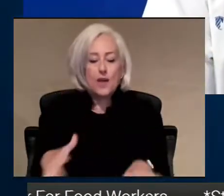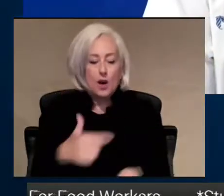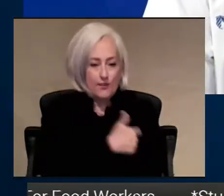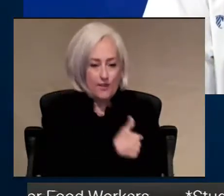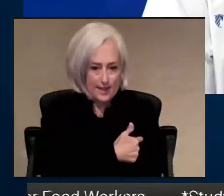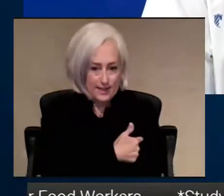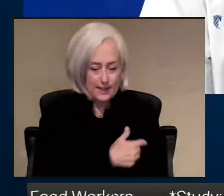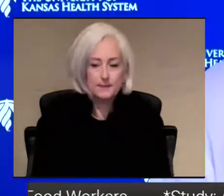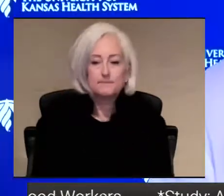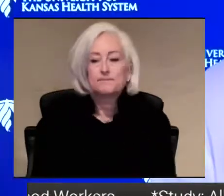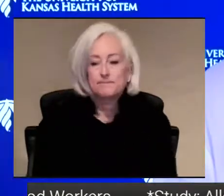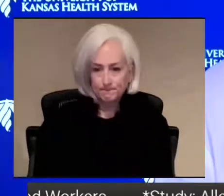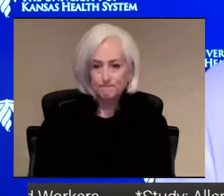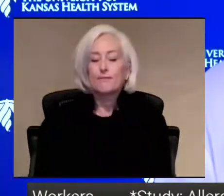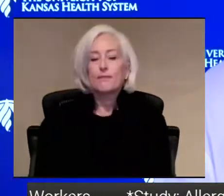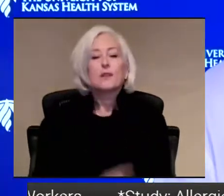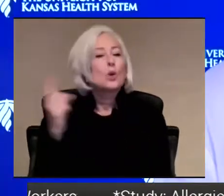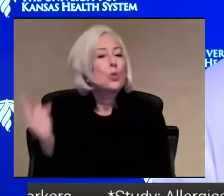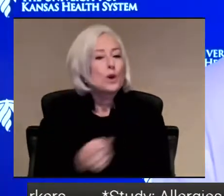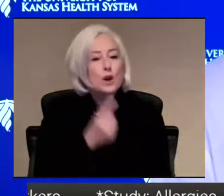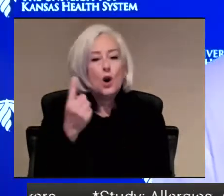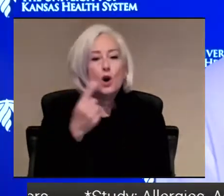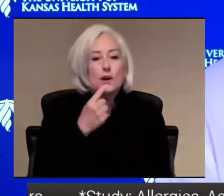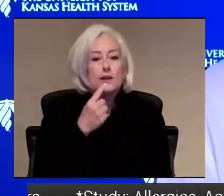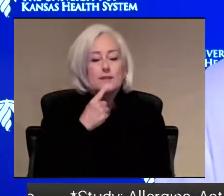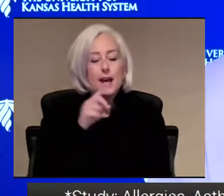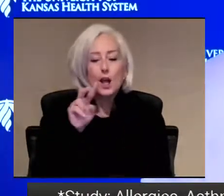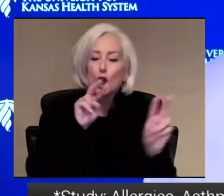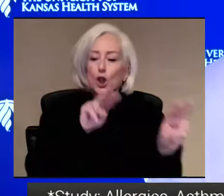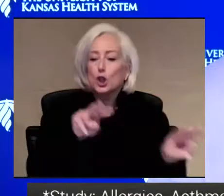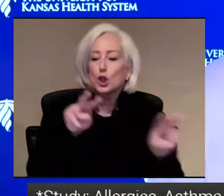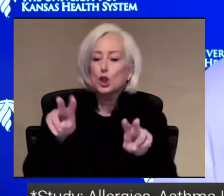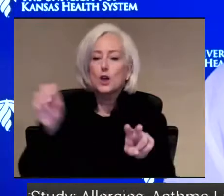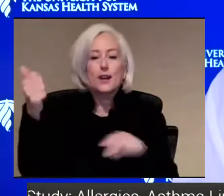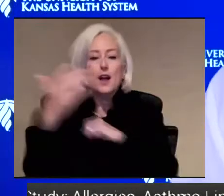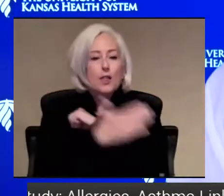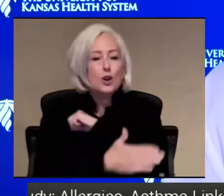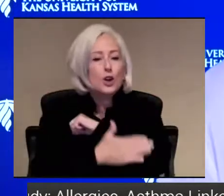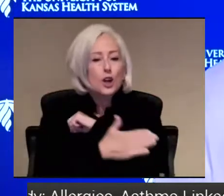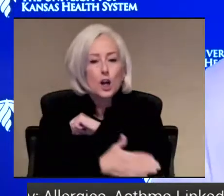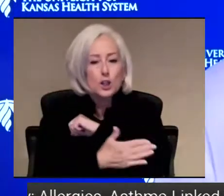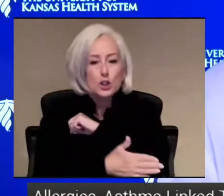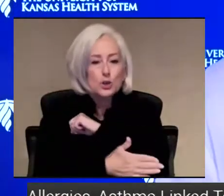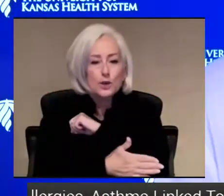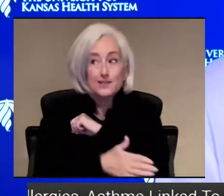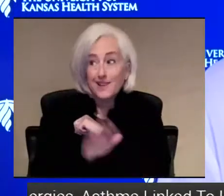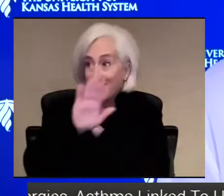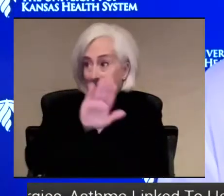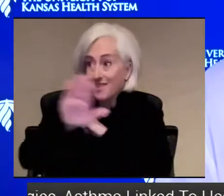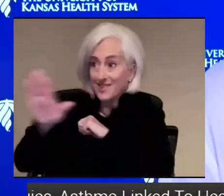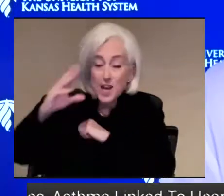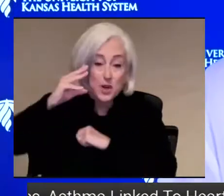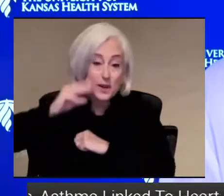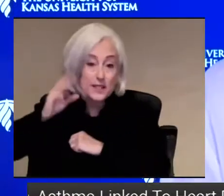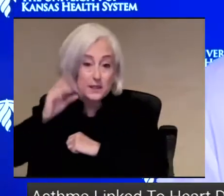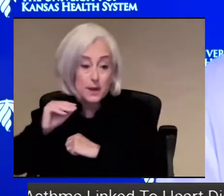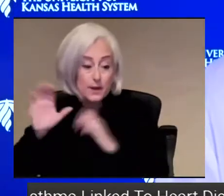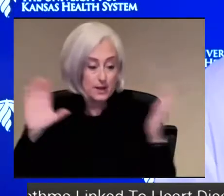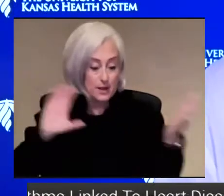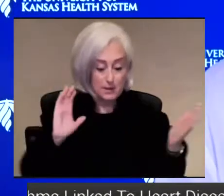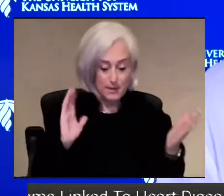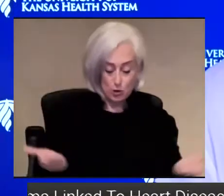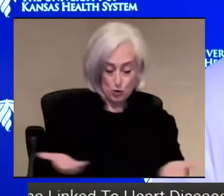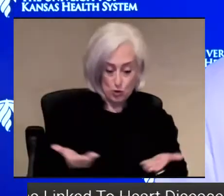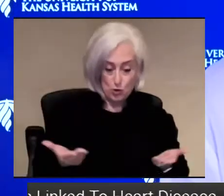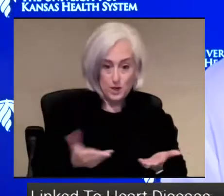think we always say, well, you know, look at different countries. We can't necessarily apply different countries to our country because the communities are so different. Locally, it's so different.